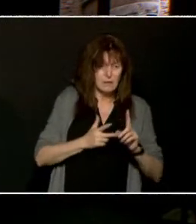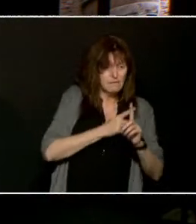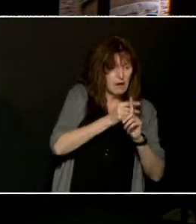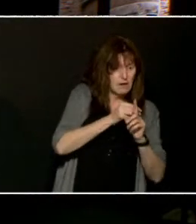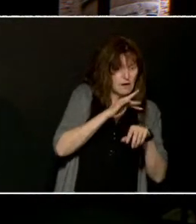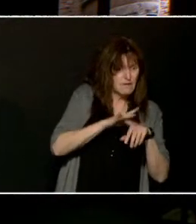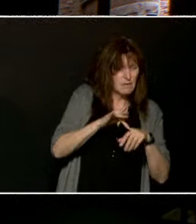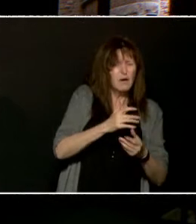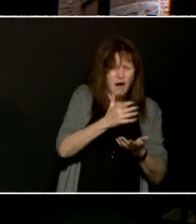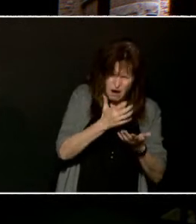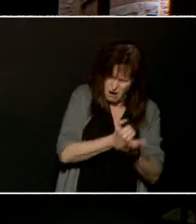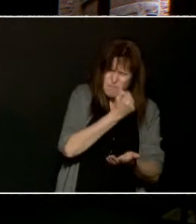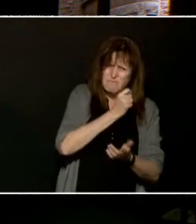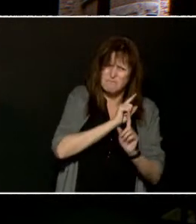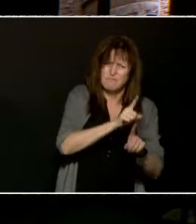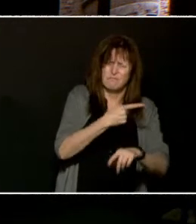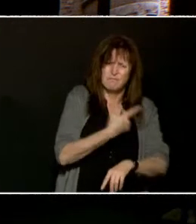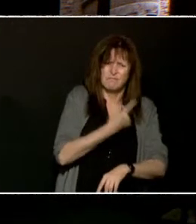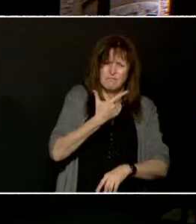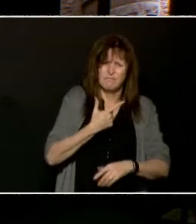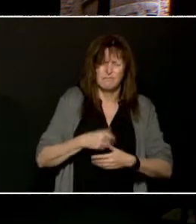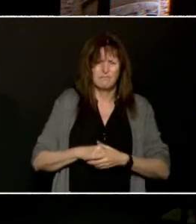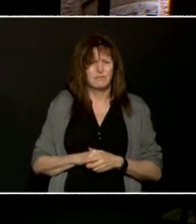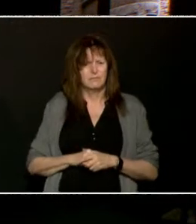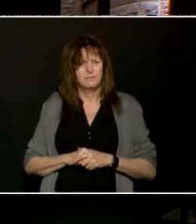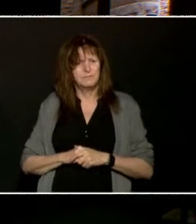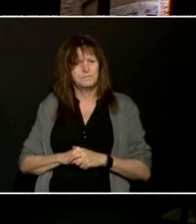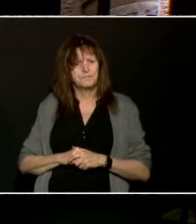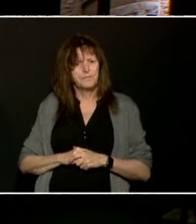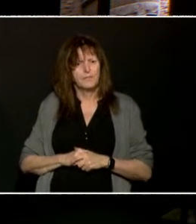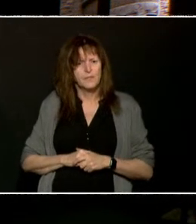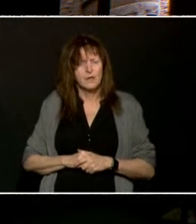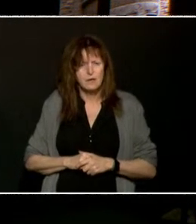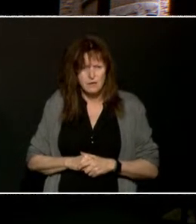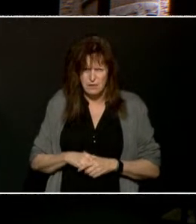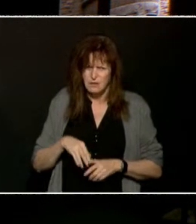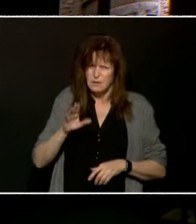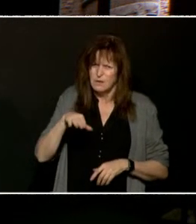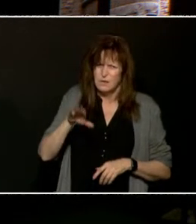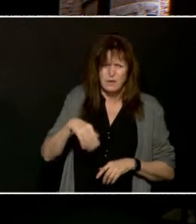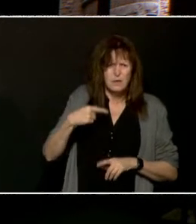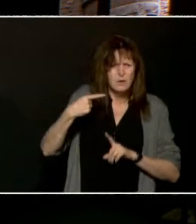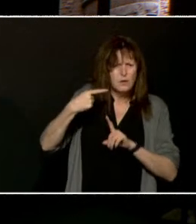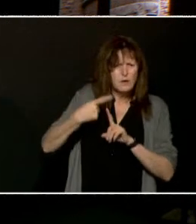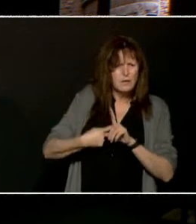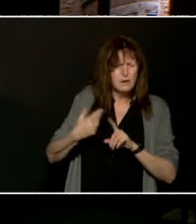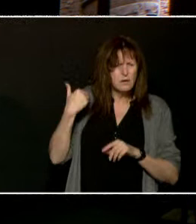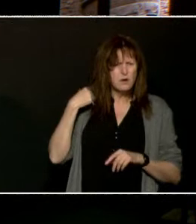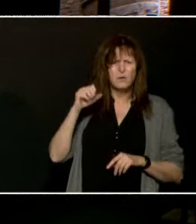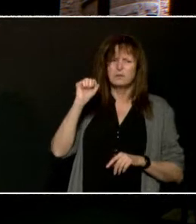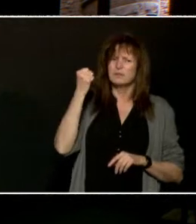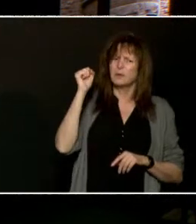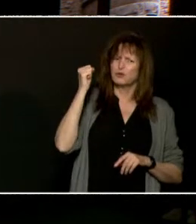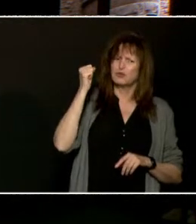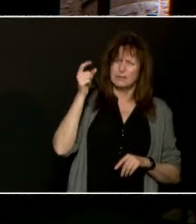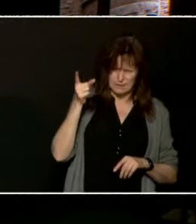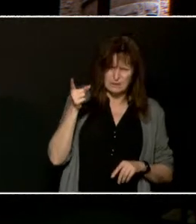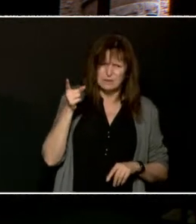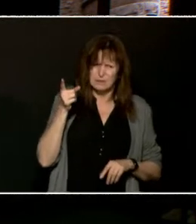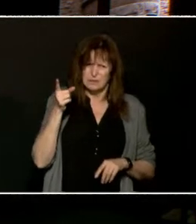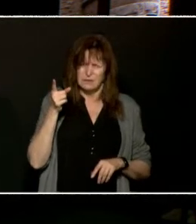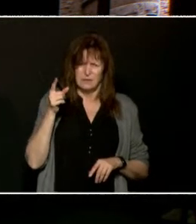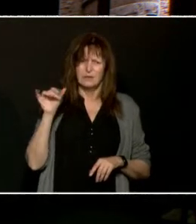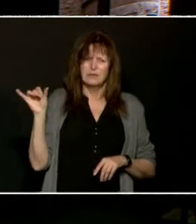Yes, well, if you remember, Sudbury, I think about a month or so ago, was in pretty much a similar situation that the Porcupine region